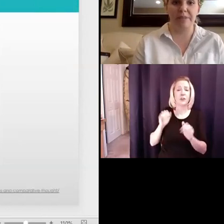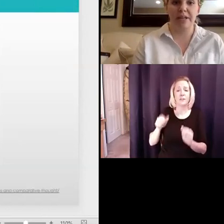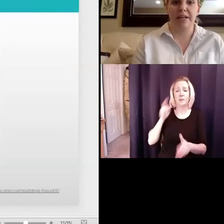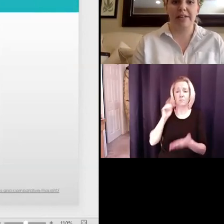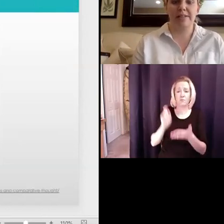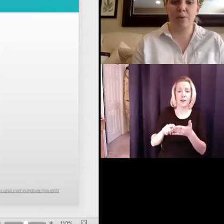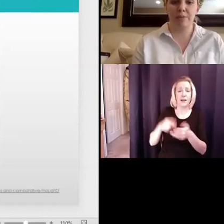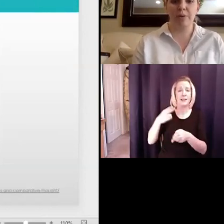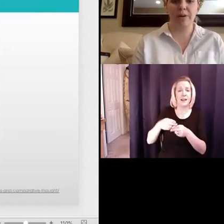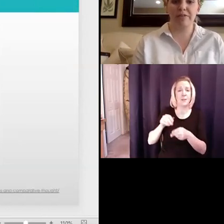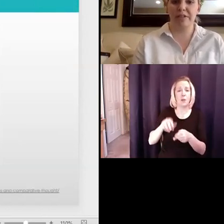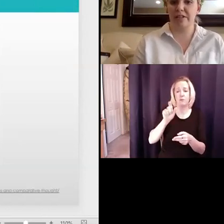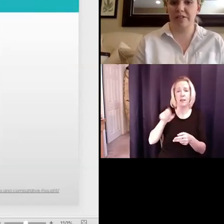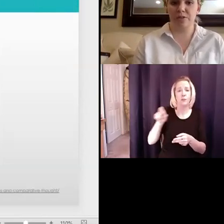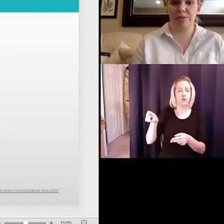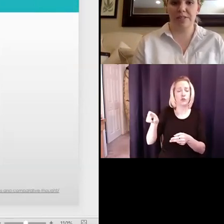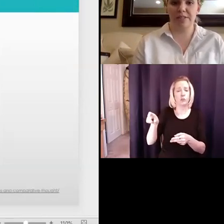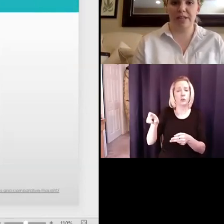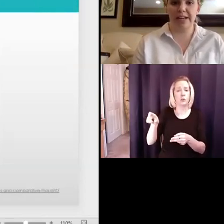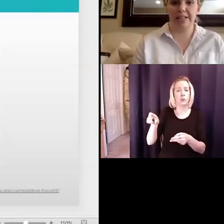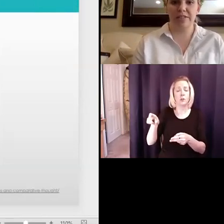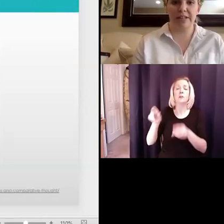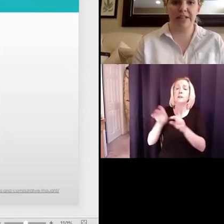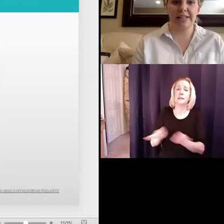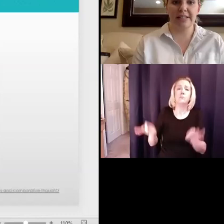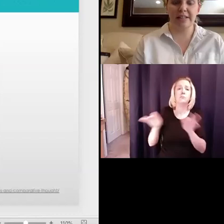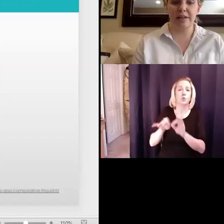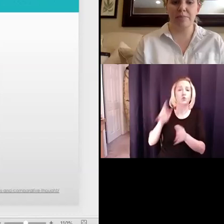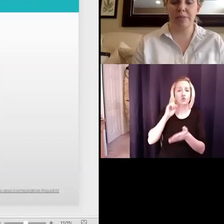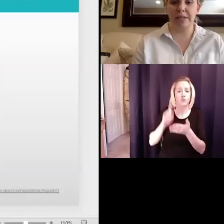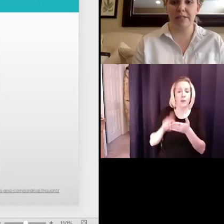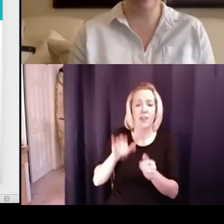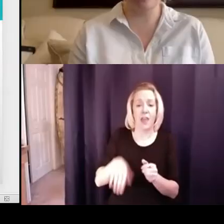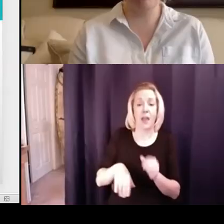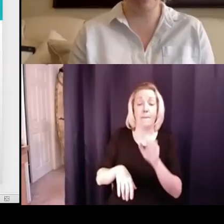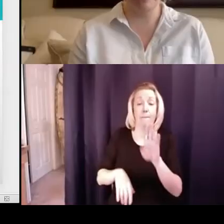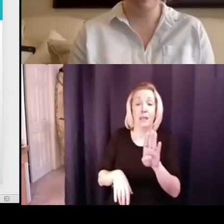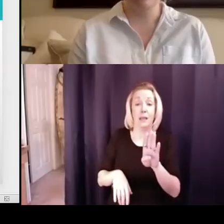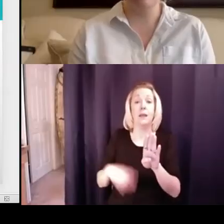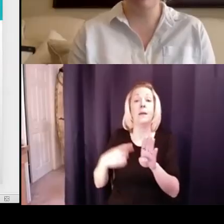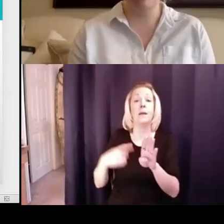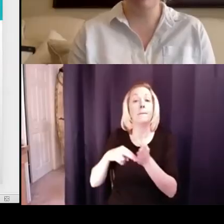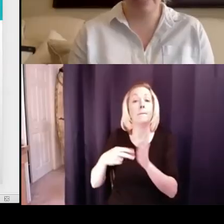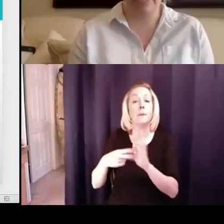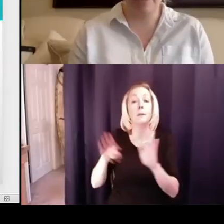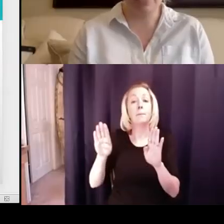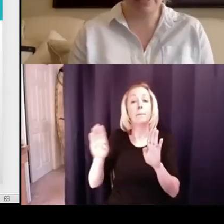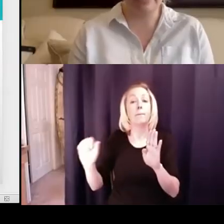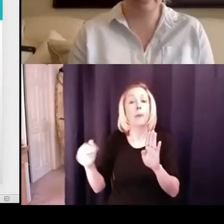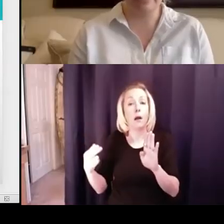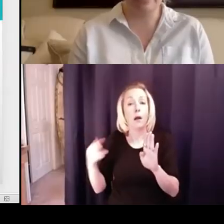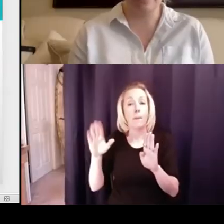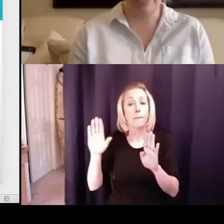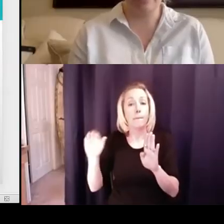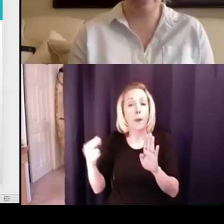name. It's more important for the individual with CVI to recognize that the letter B says B than to be able to name all